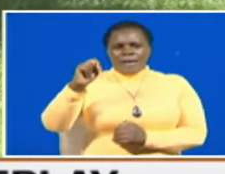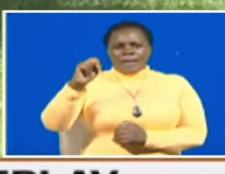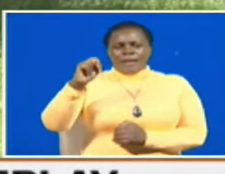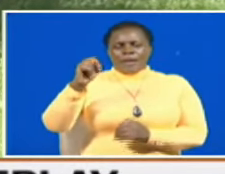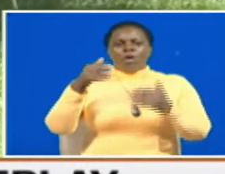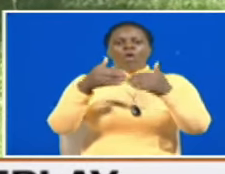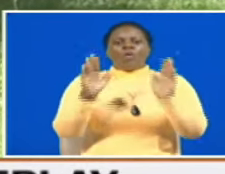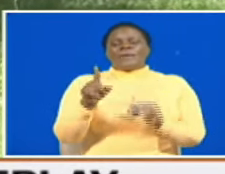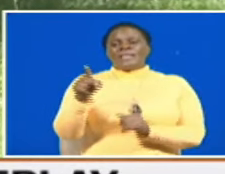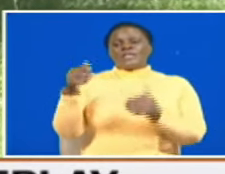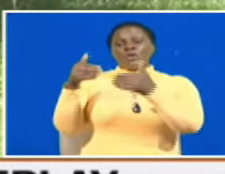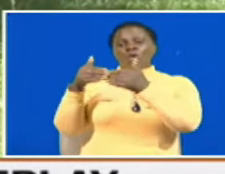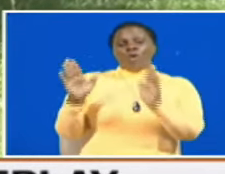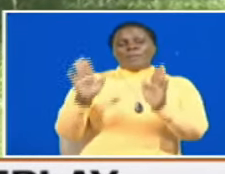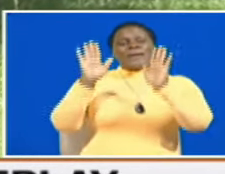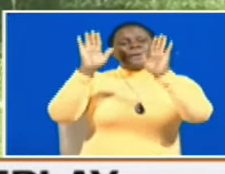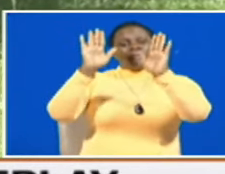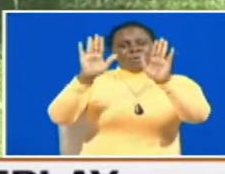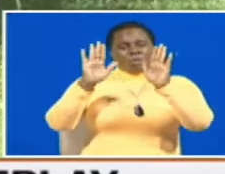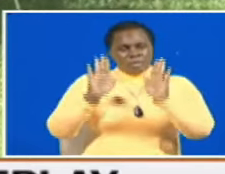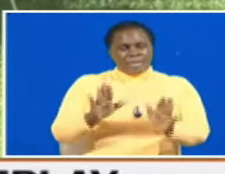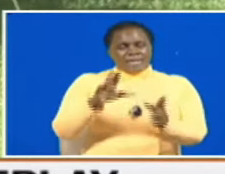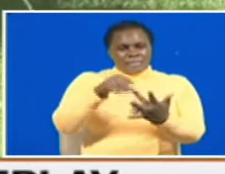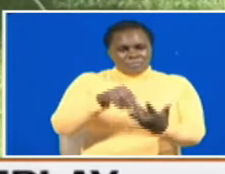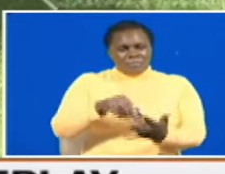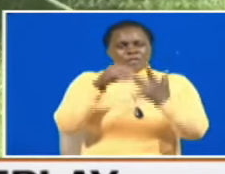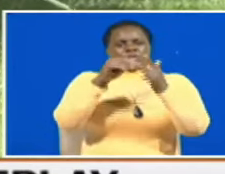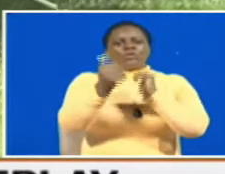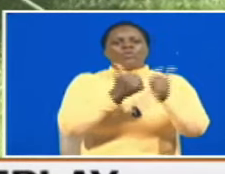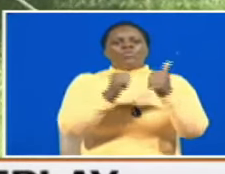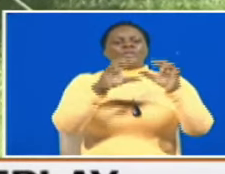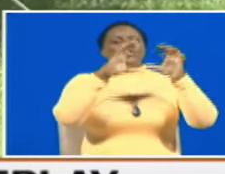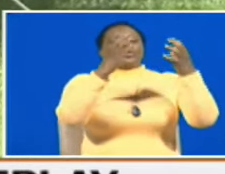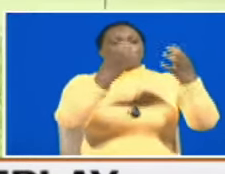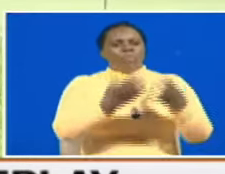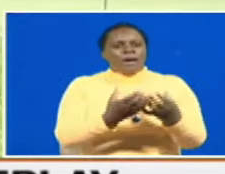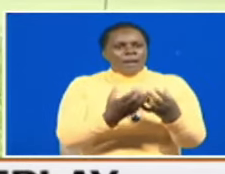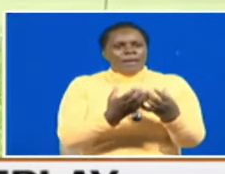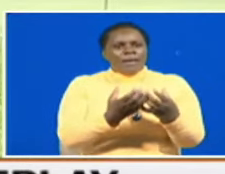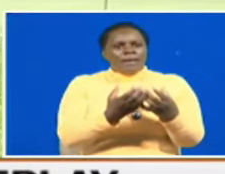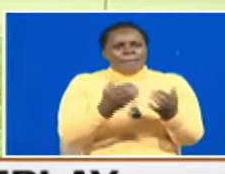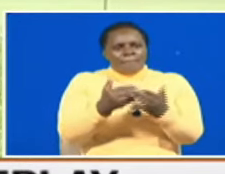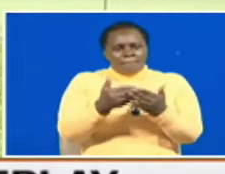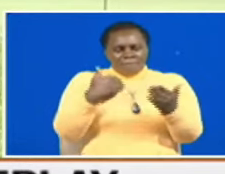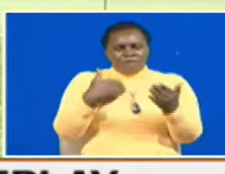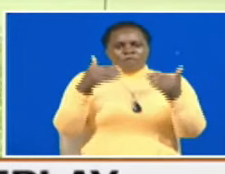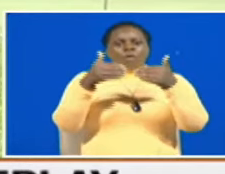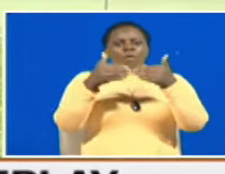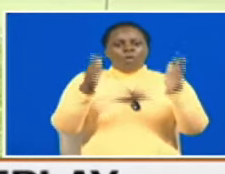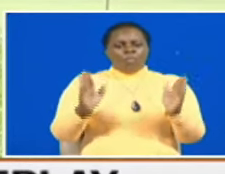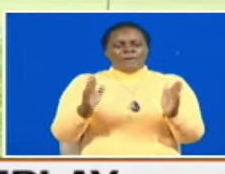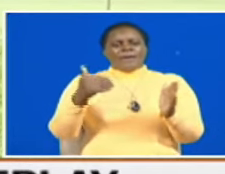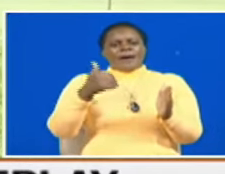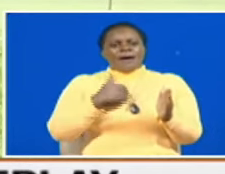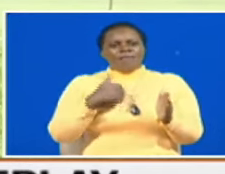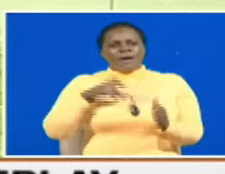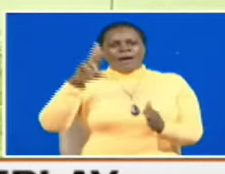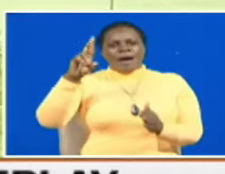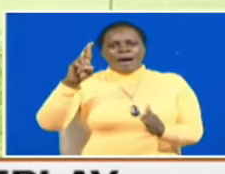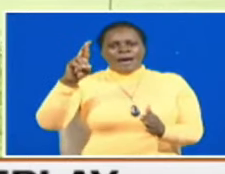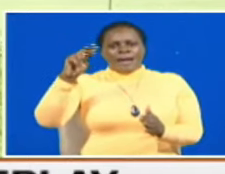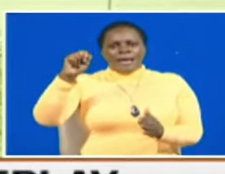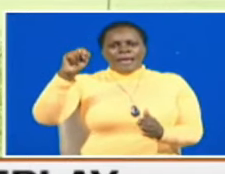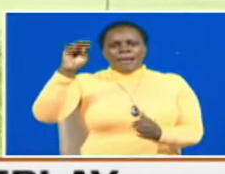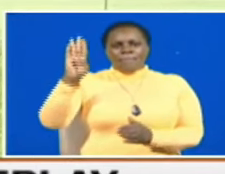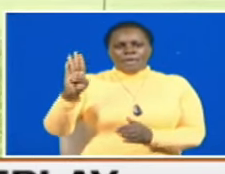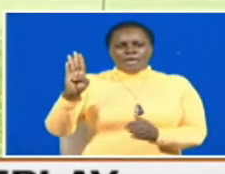Open is the most exclusive tournament in the world. And just before the Open, they have the RNA Open,